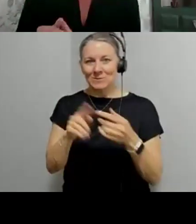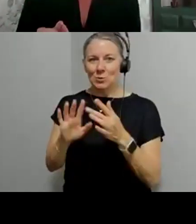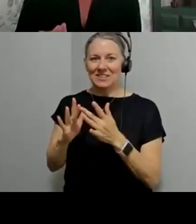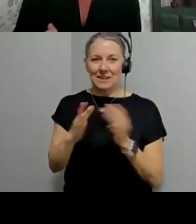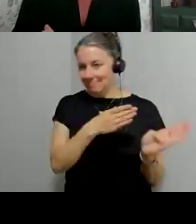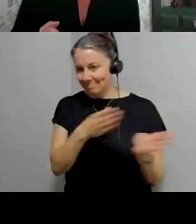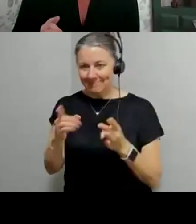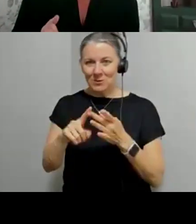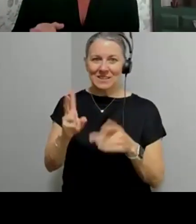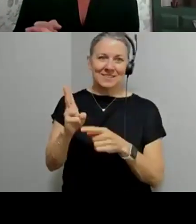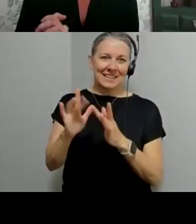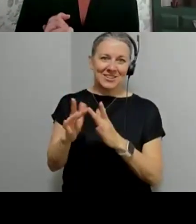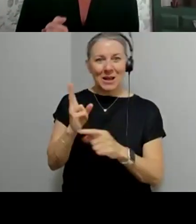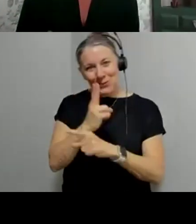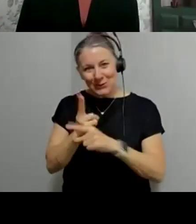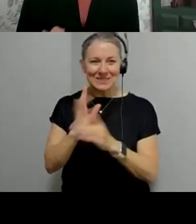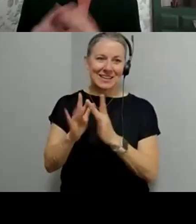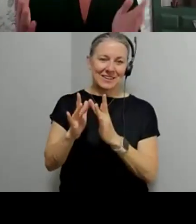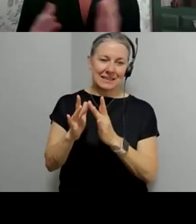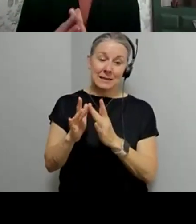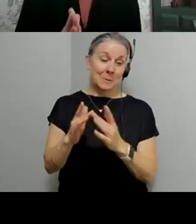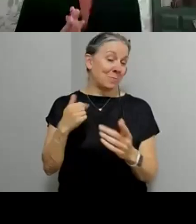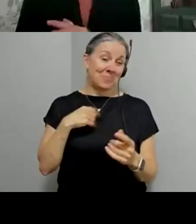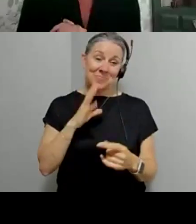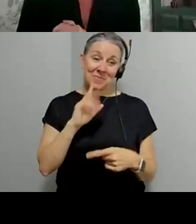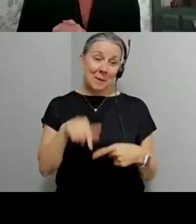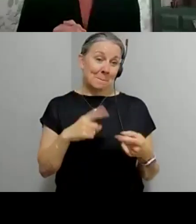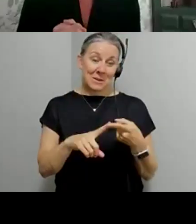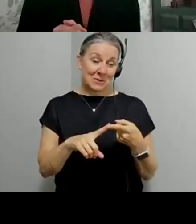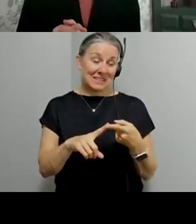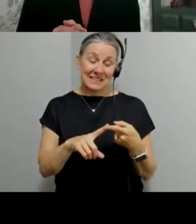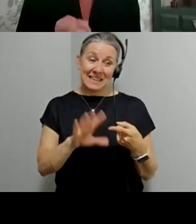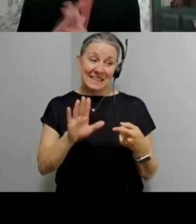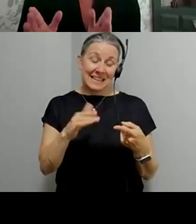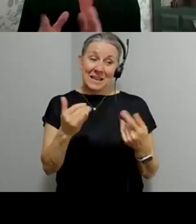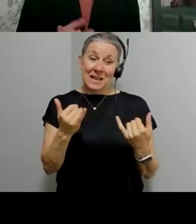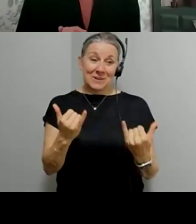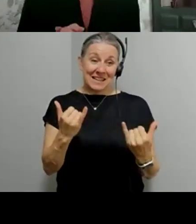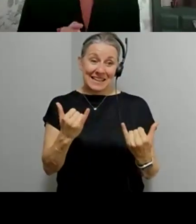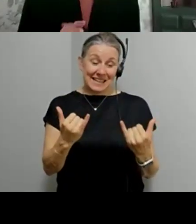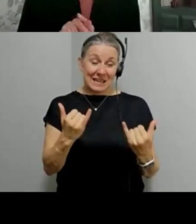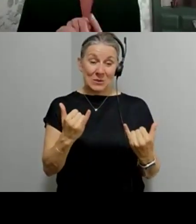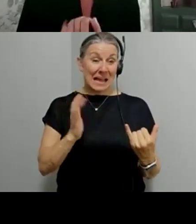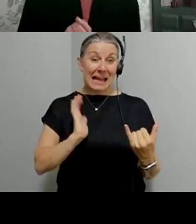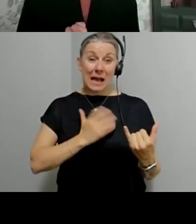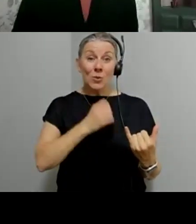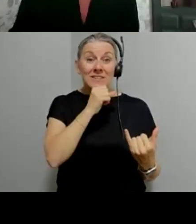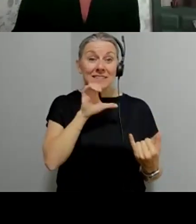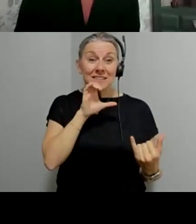what, we were talking this morning, a friend of mine, seniors are used to having newspapers And we don't even have that anymore,